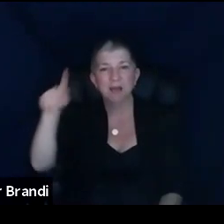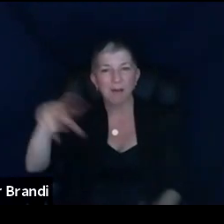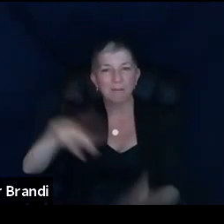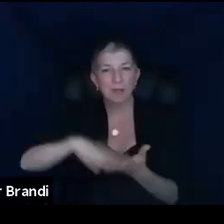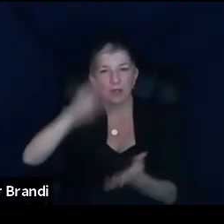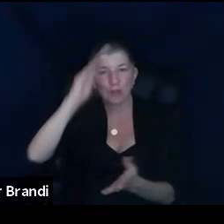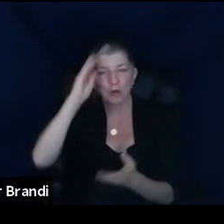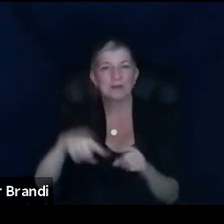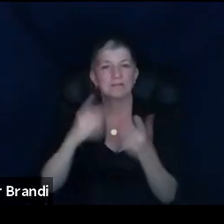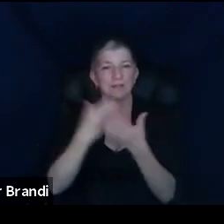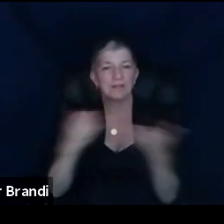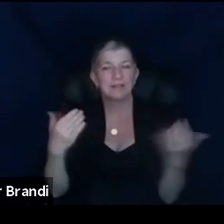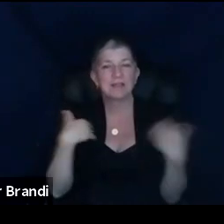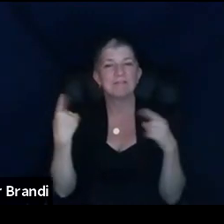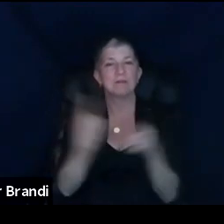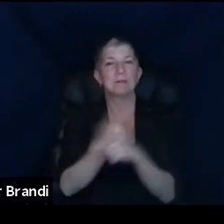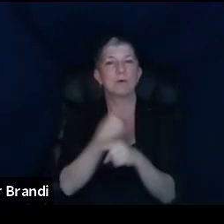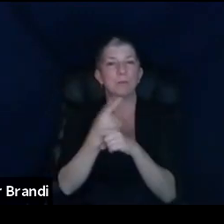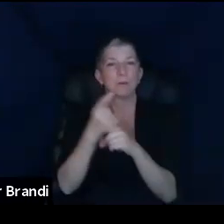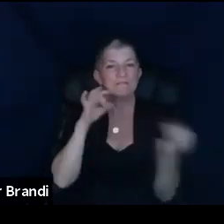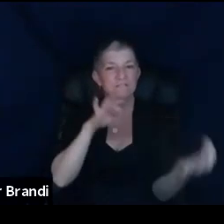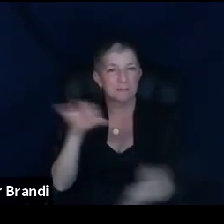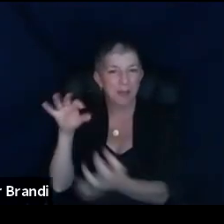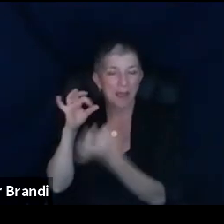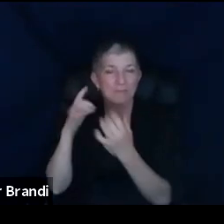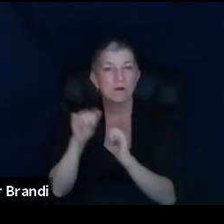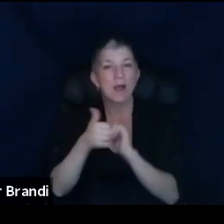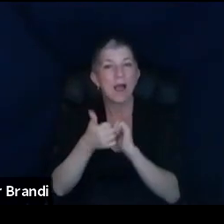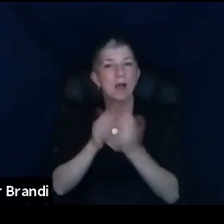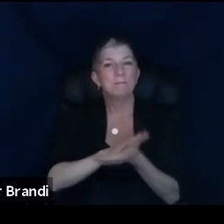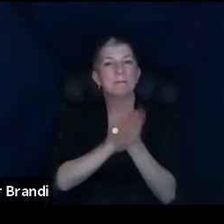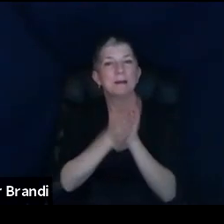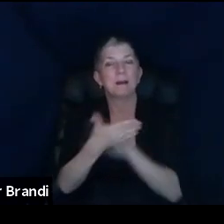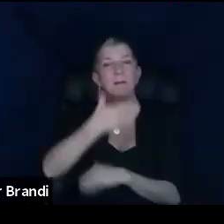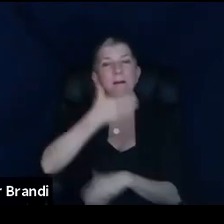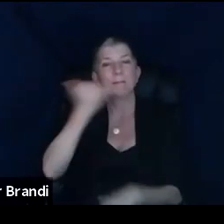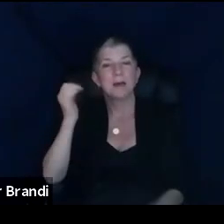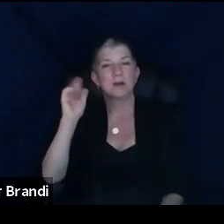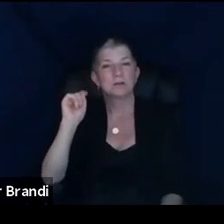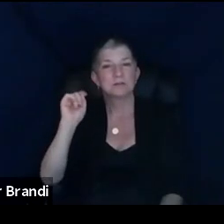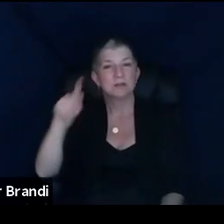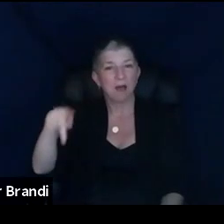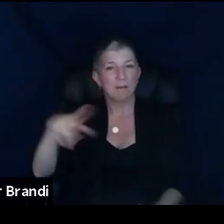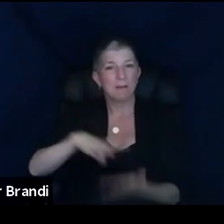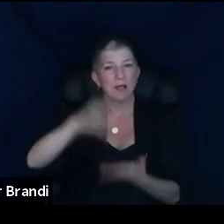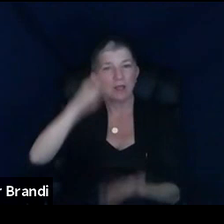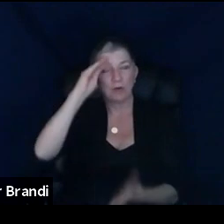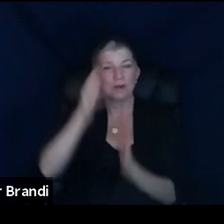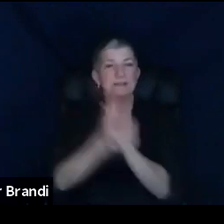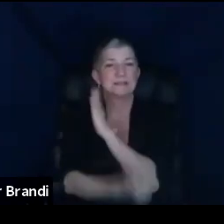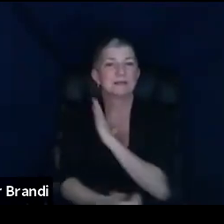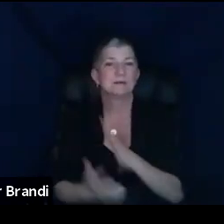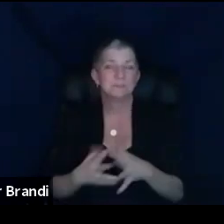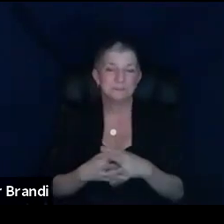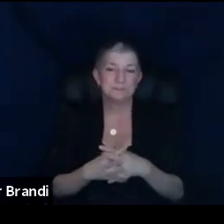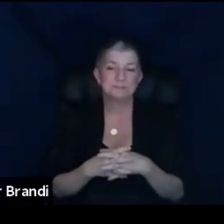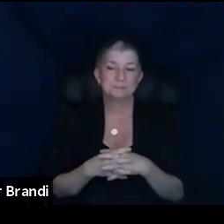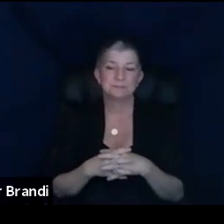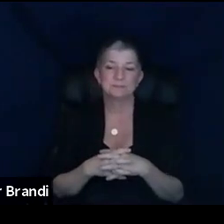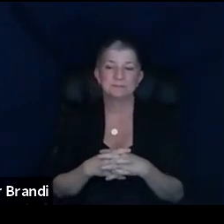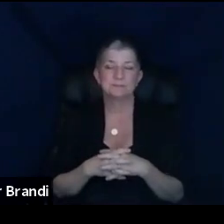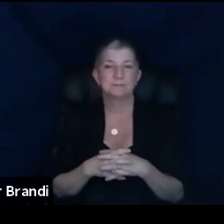can get the appropriate feedback for how to become better tops and learning a skill as well.